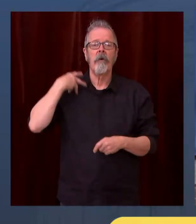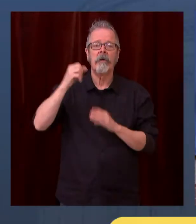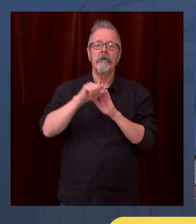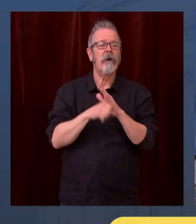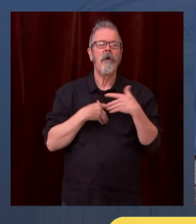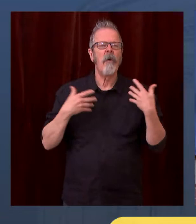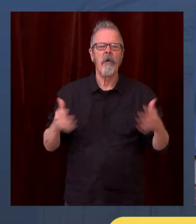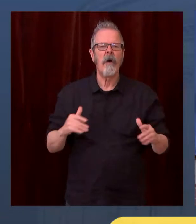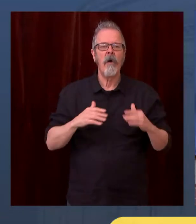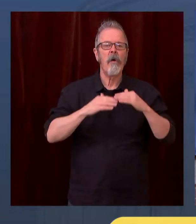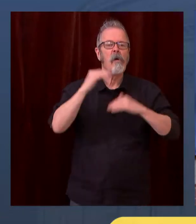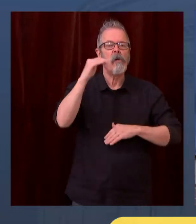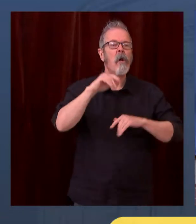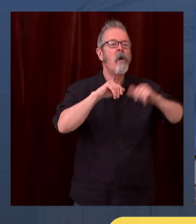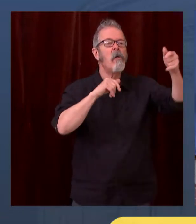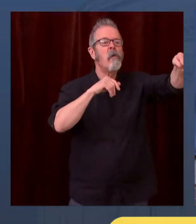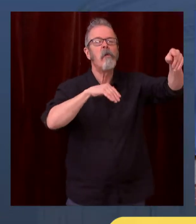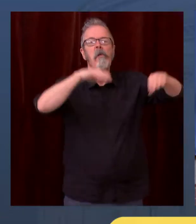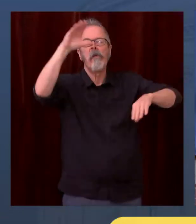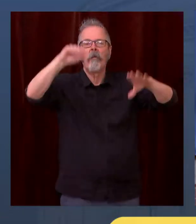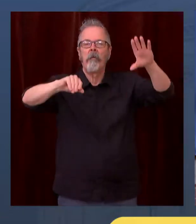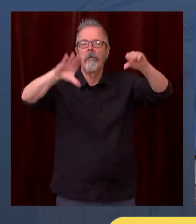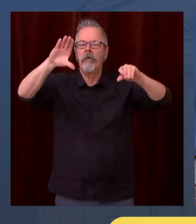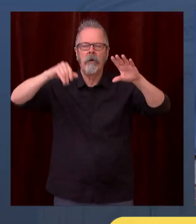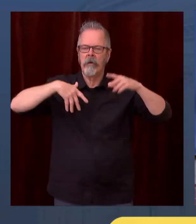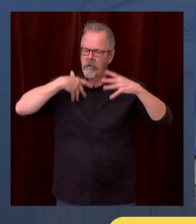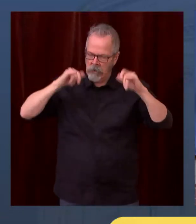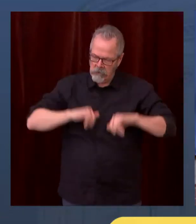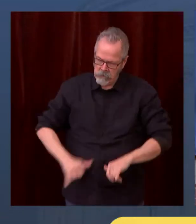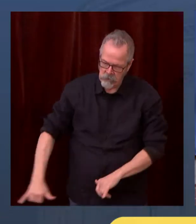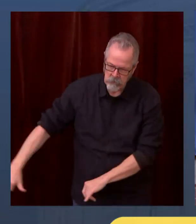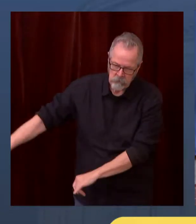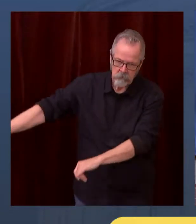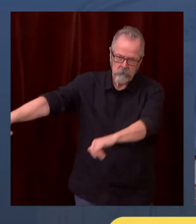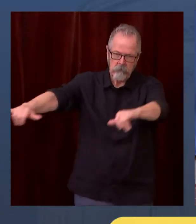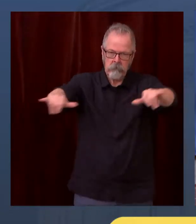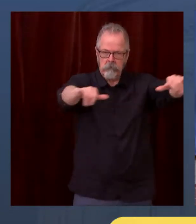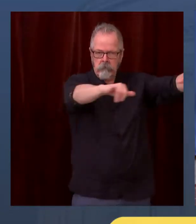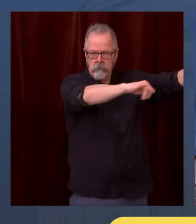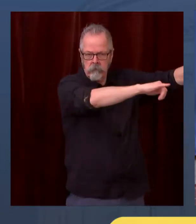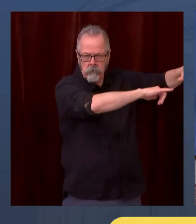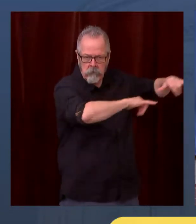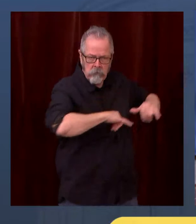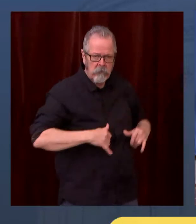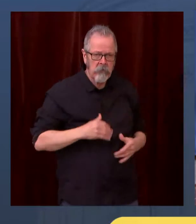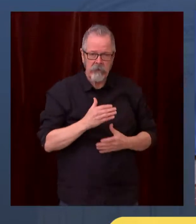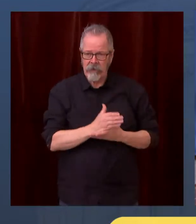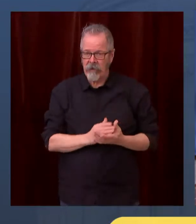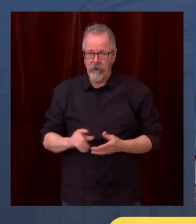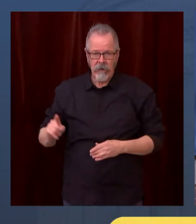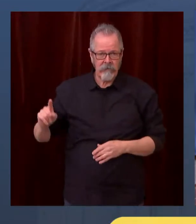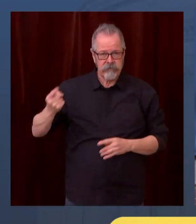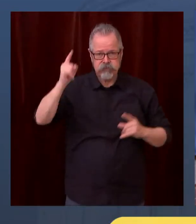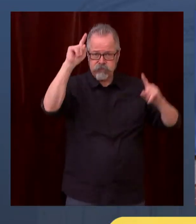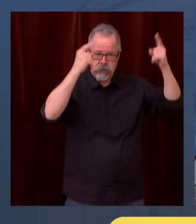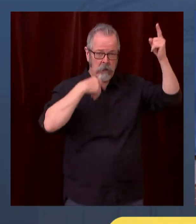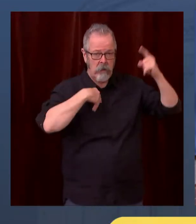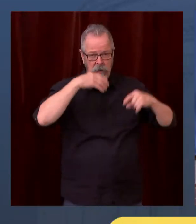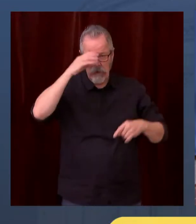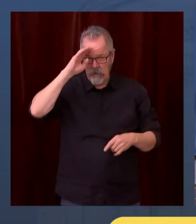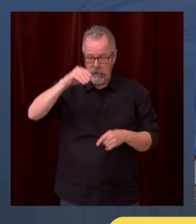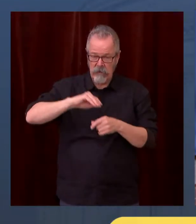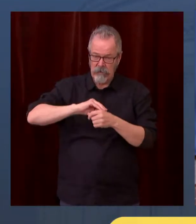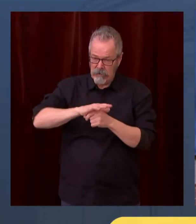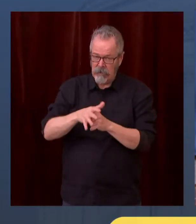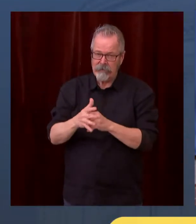geographically, and it is trying to reach people who are hard to reach. We know that this is a pandemic that has